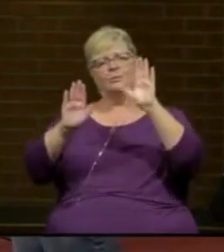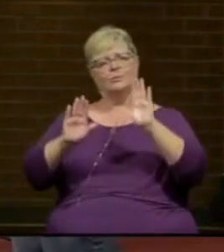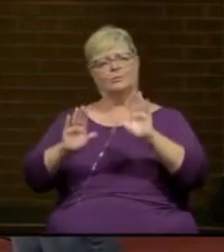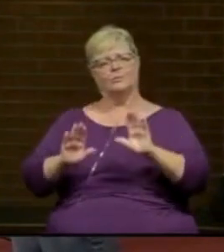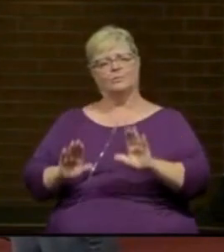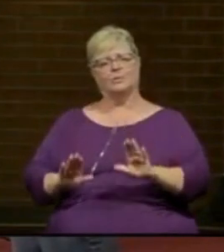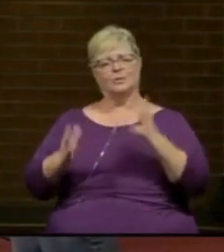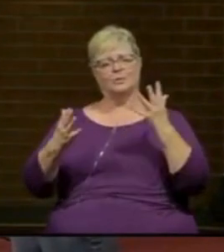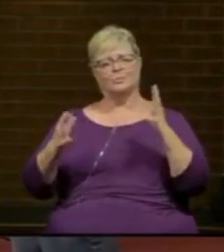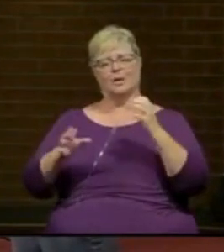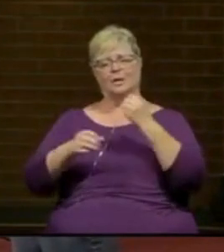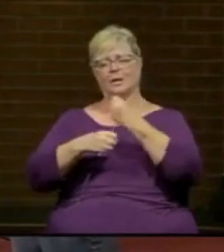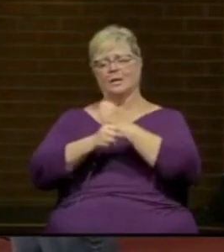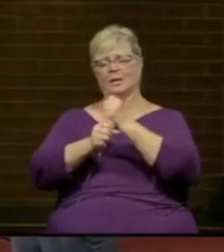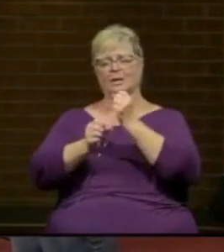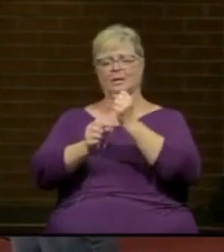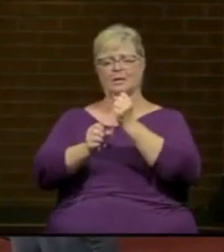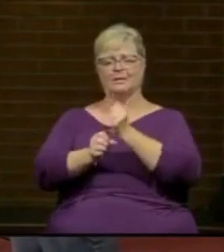wonderfully